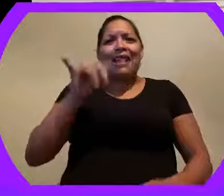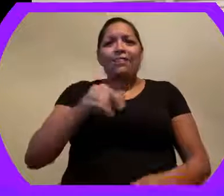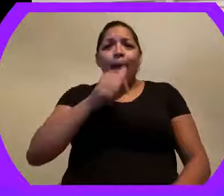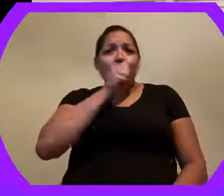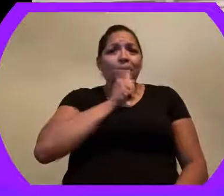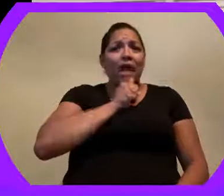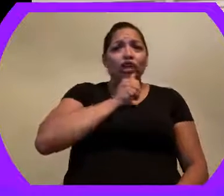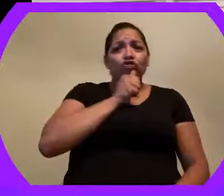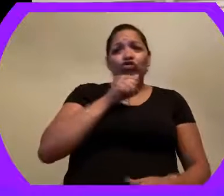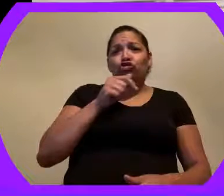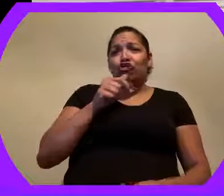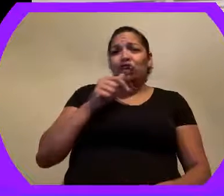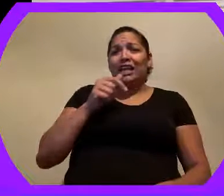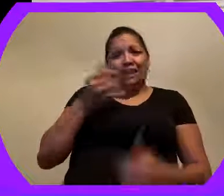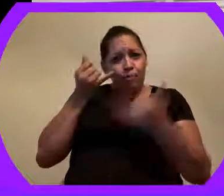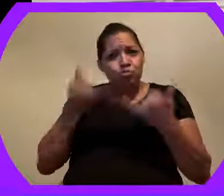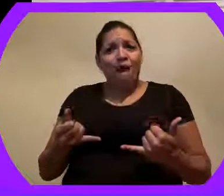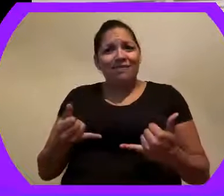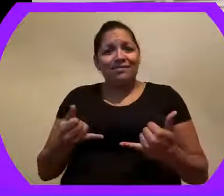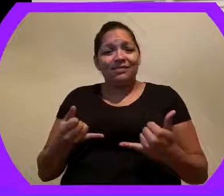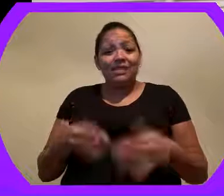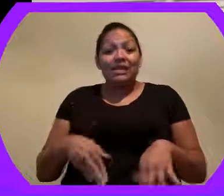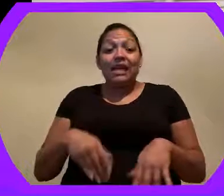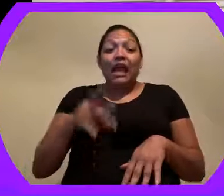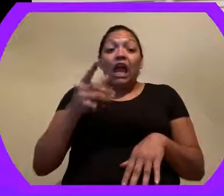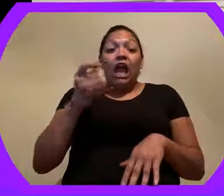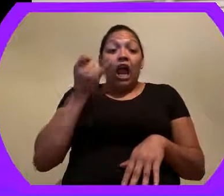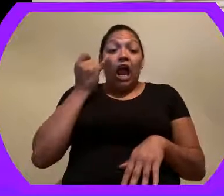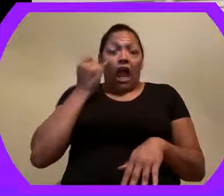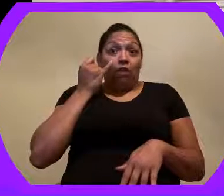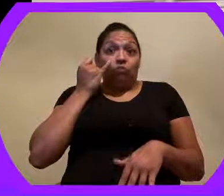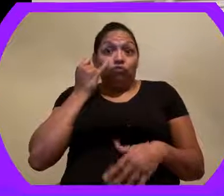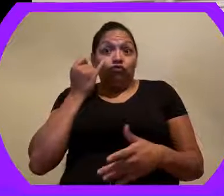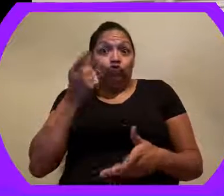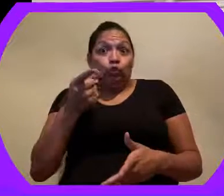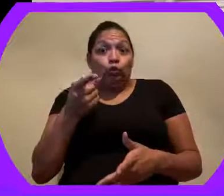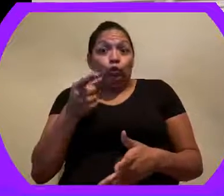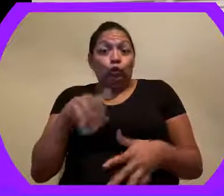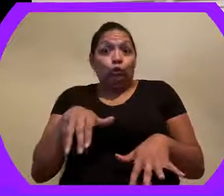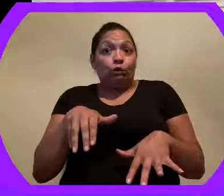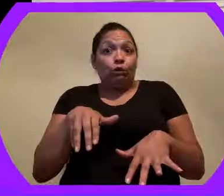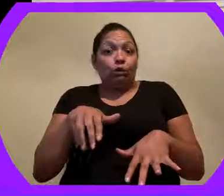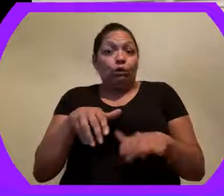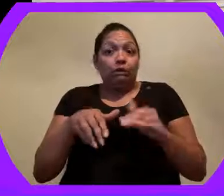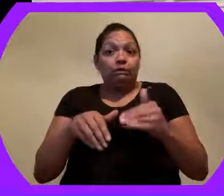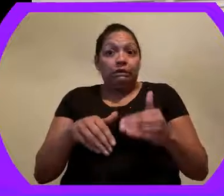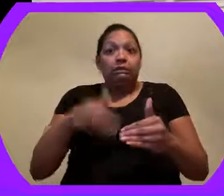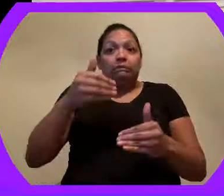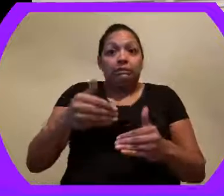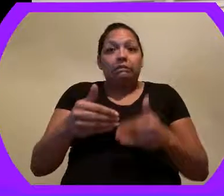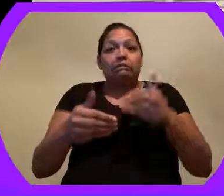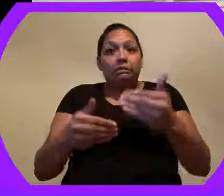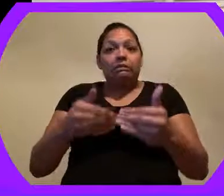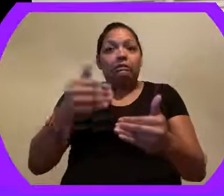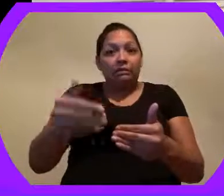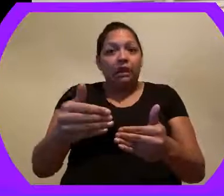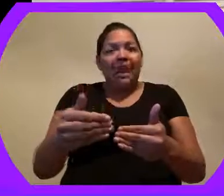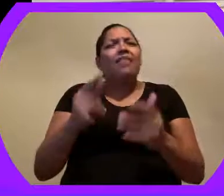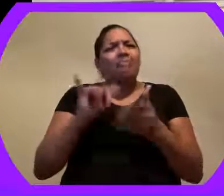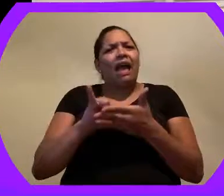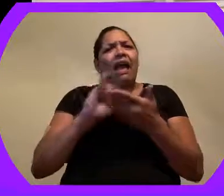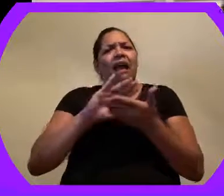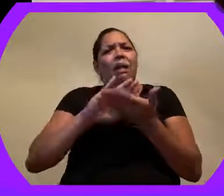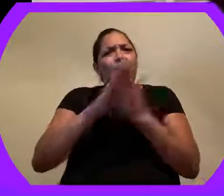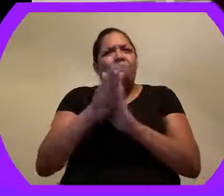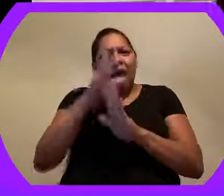So now you've created patience. You've created presence. And so, and literally, if you take this step by step, this with practice can be done